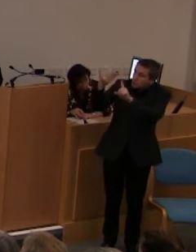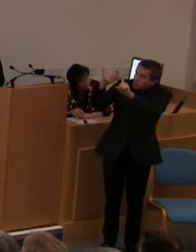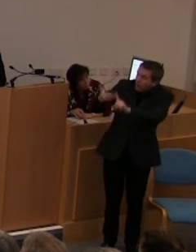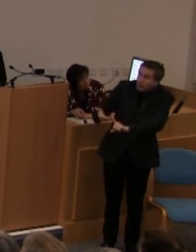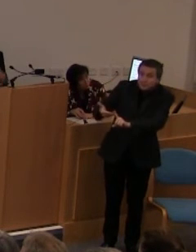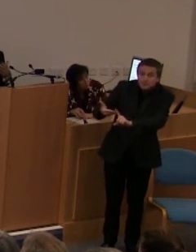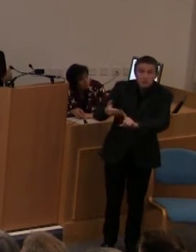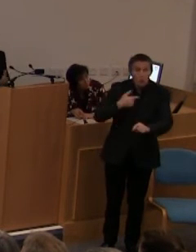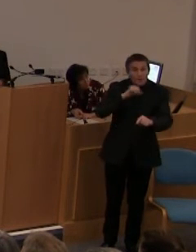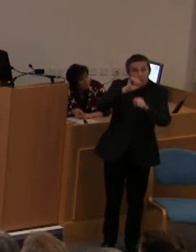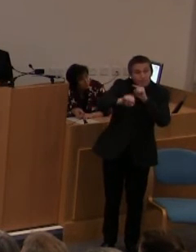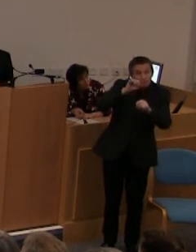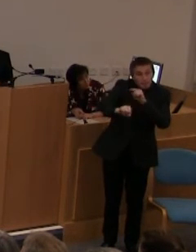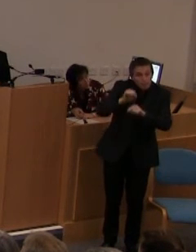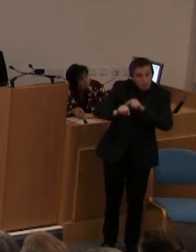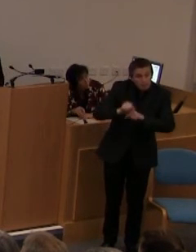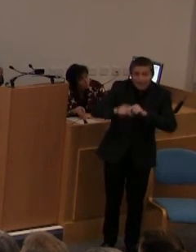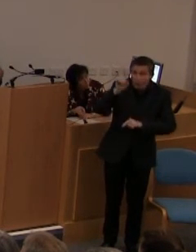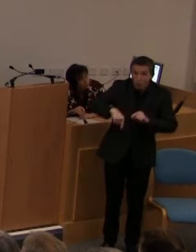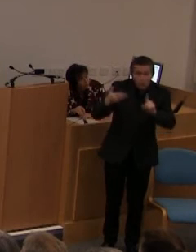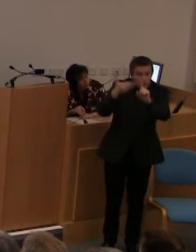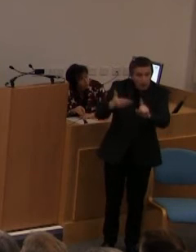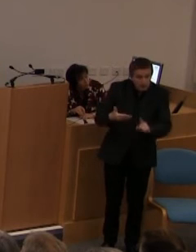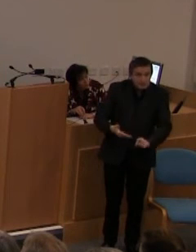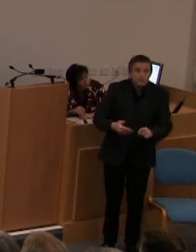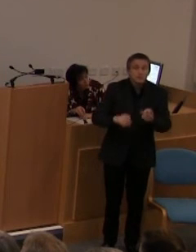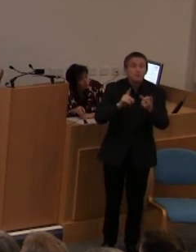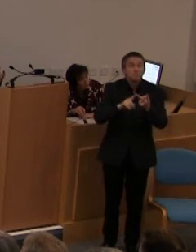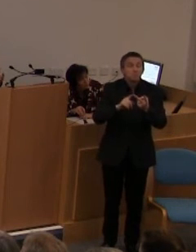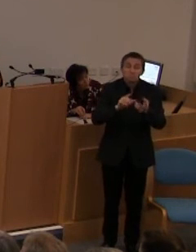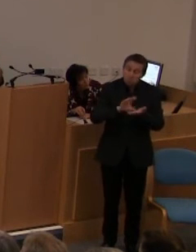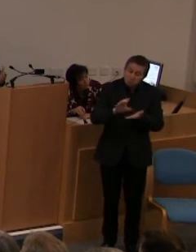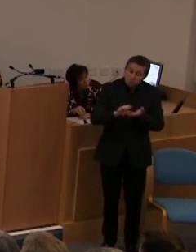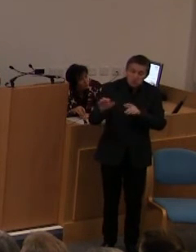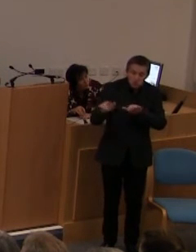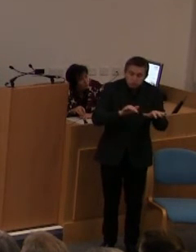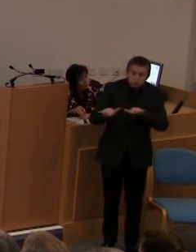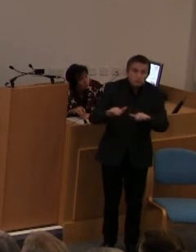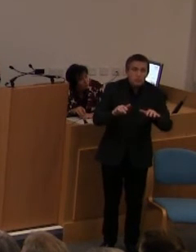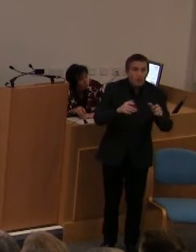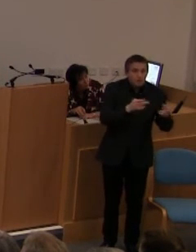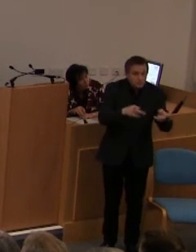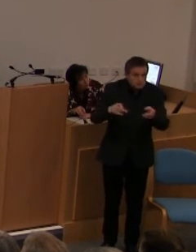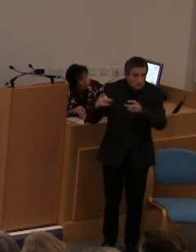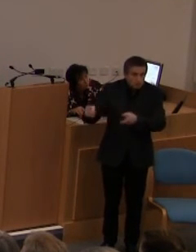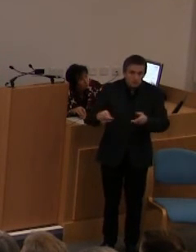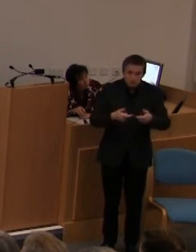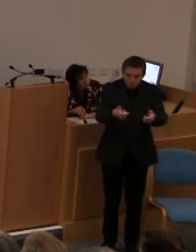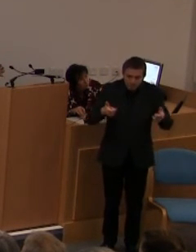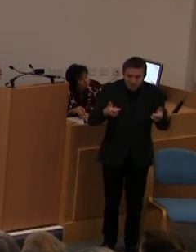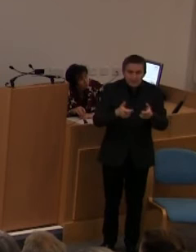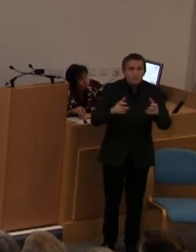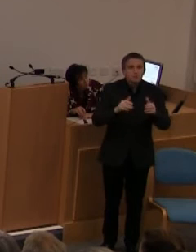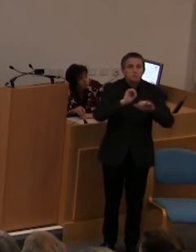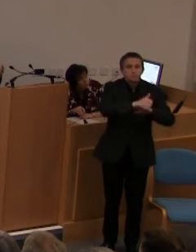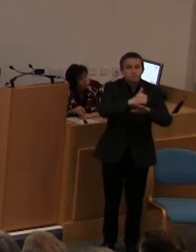year. We're investing heavily in computerised systems. It's the only way that we can improve patient care if